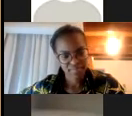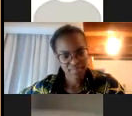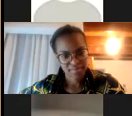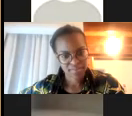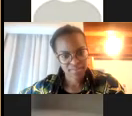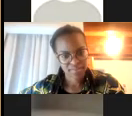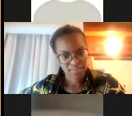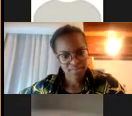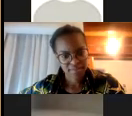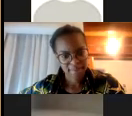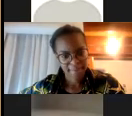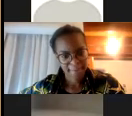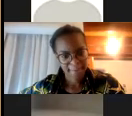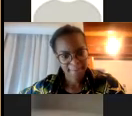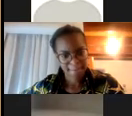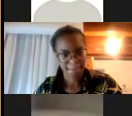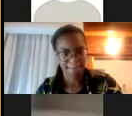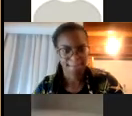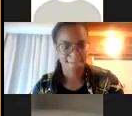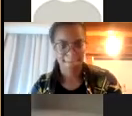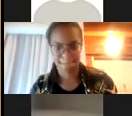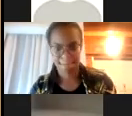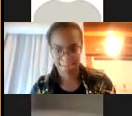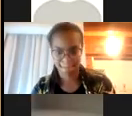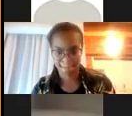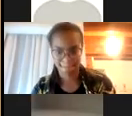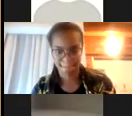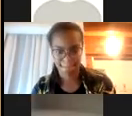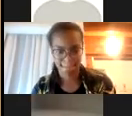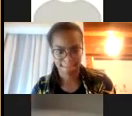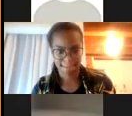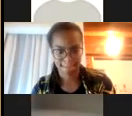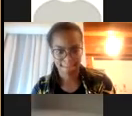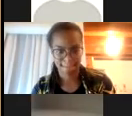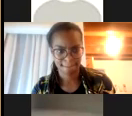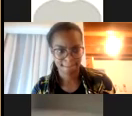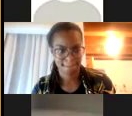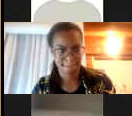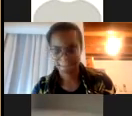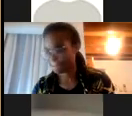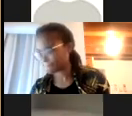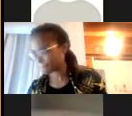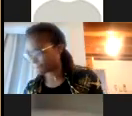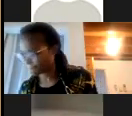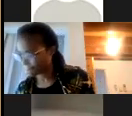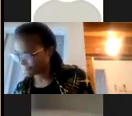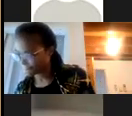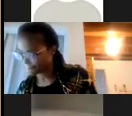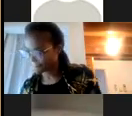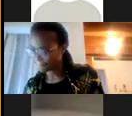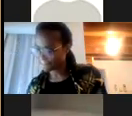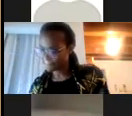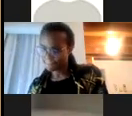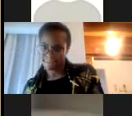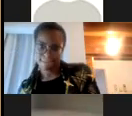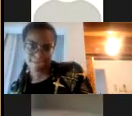This is Democracy Now!, democracynow.org. I'm Amy Goodman with Juan Gonzalez. We look now at an extraordinary new documentary